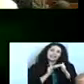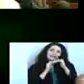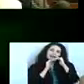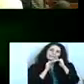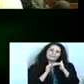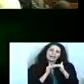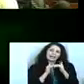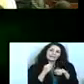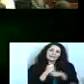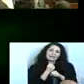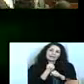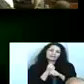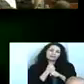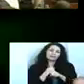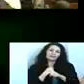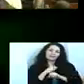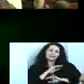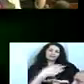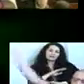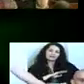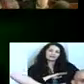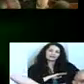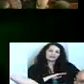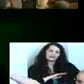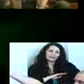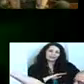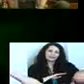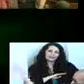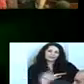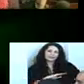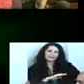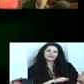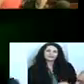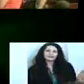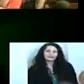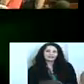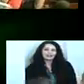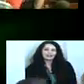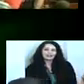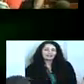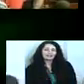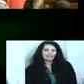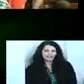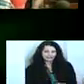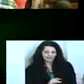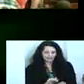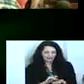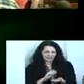Oh.